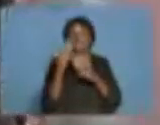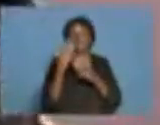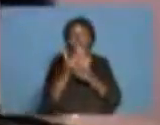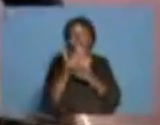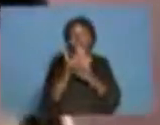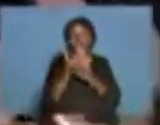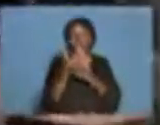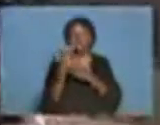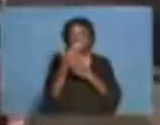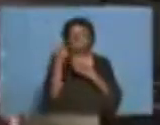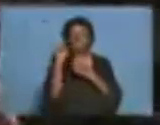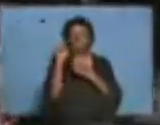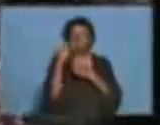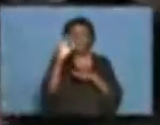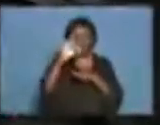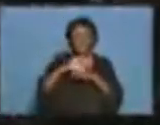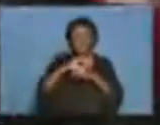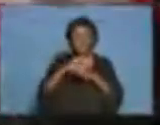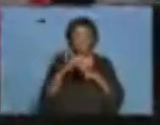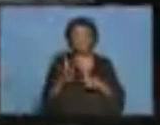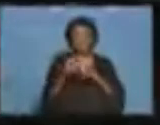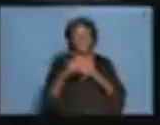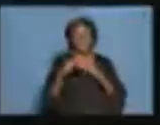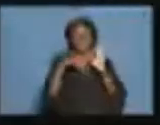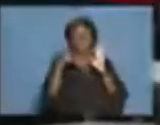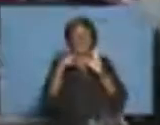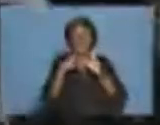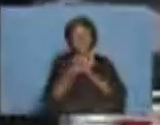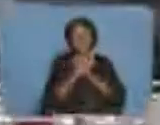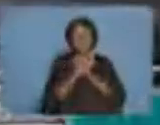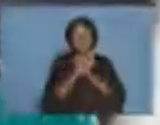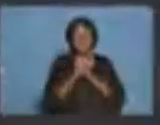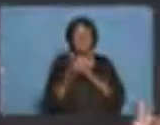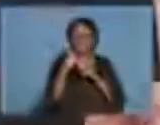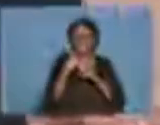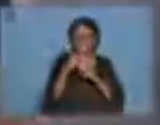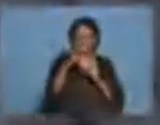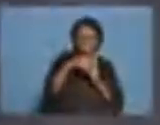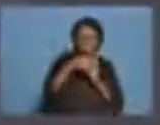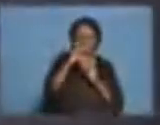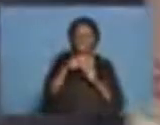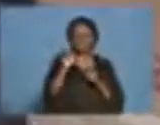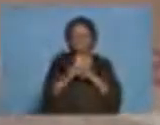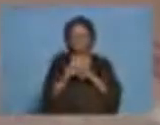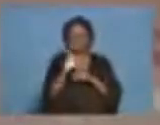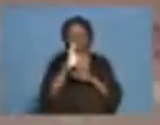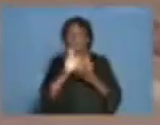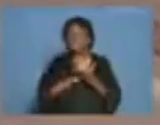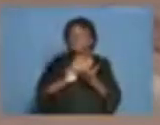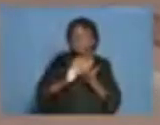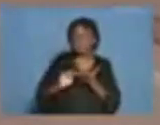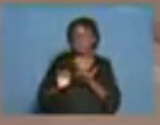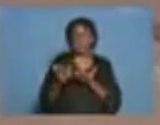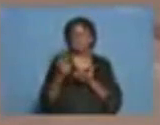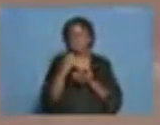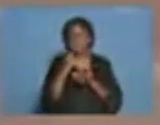breached Gibson's constitutional rights to a fair trial, and the application should also be dismissed. Regarding the prosecution's application that their